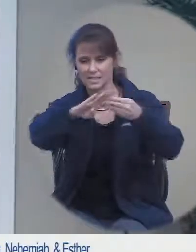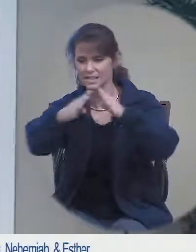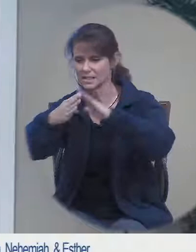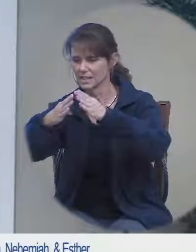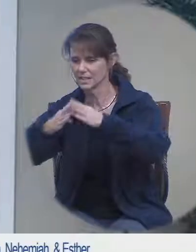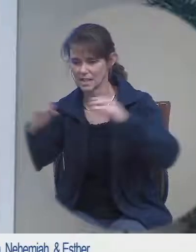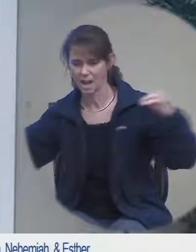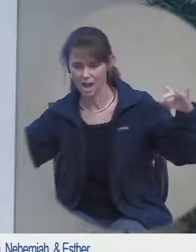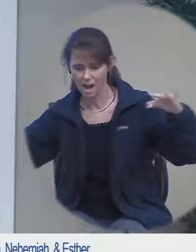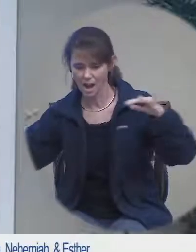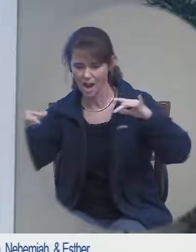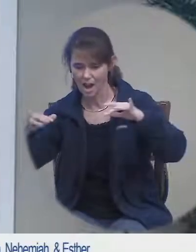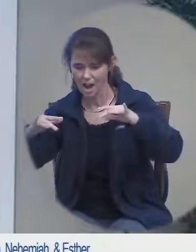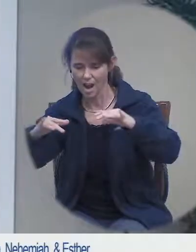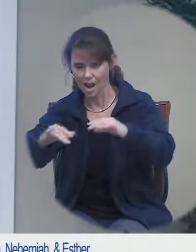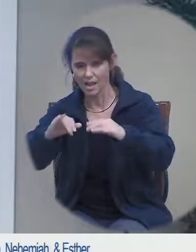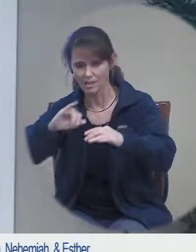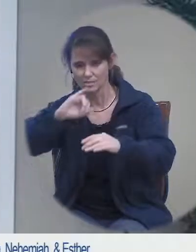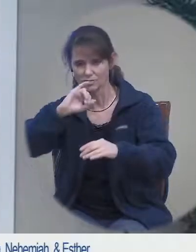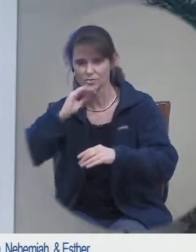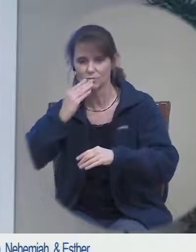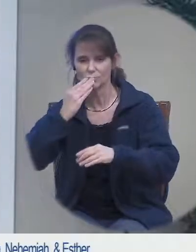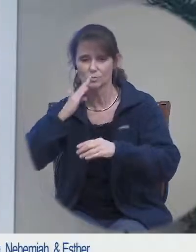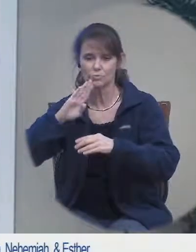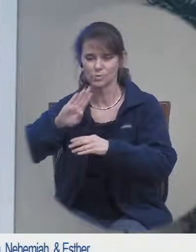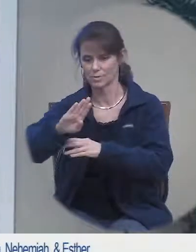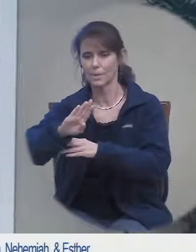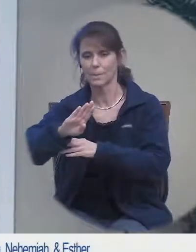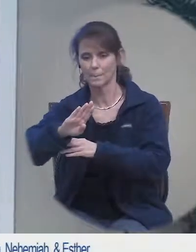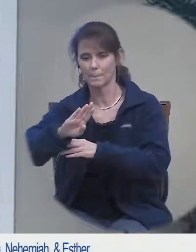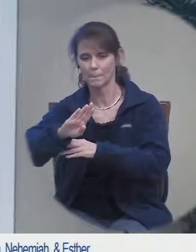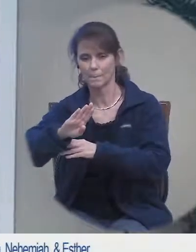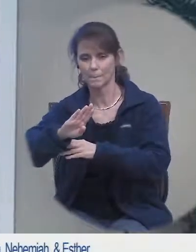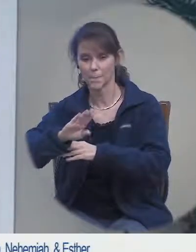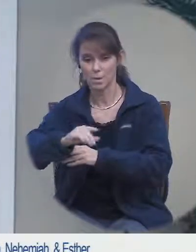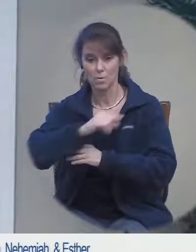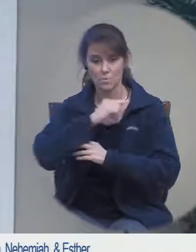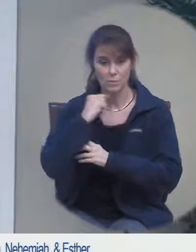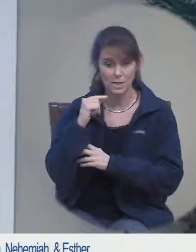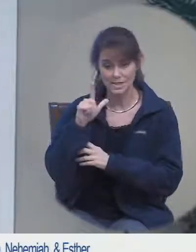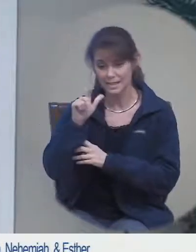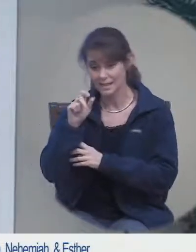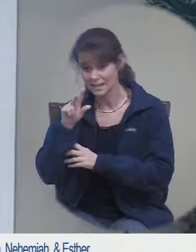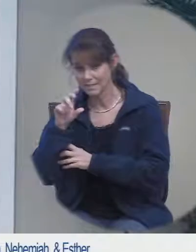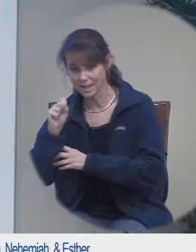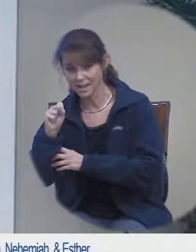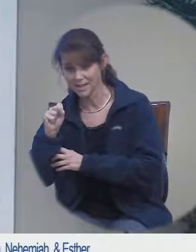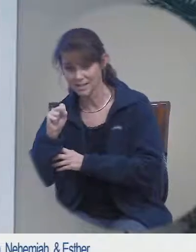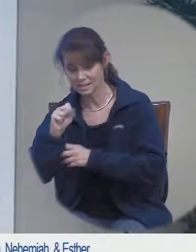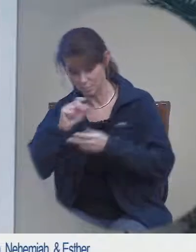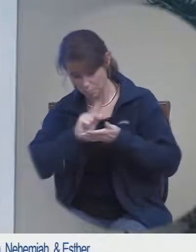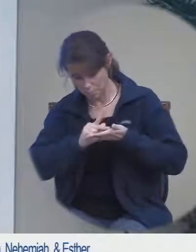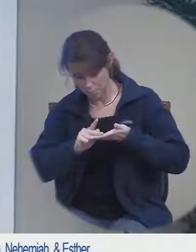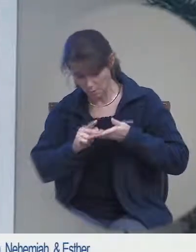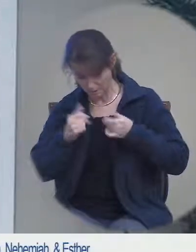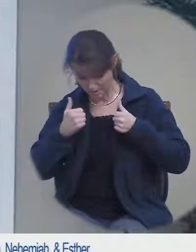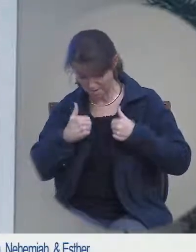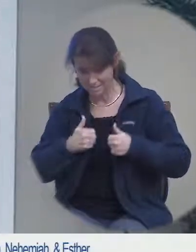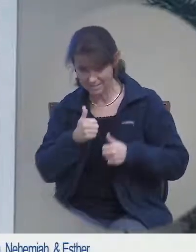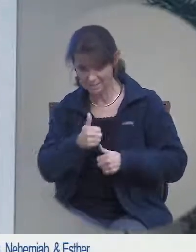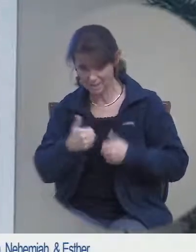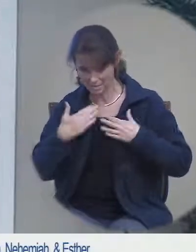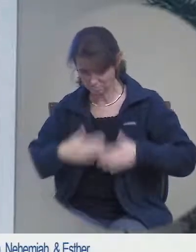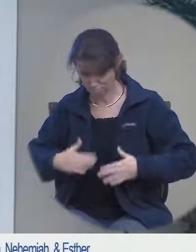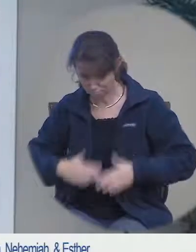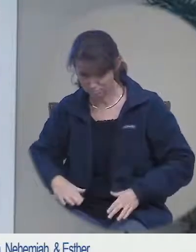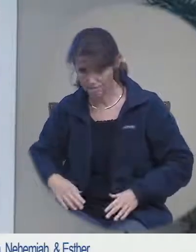For the singers and had built themselves villages around Jerusalem. The priests and the Levites purified themselves. They also purified the people,